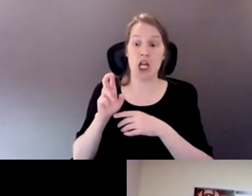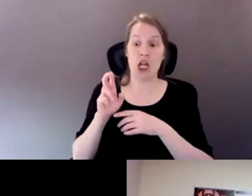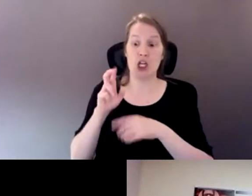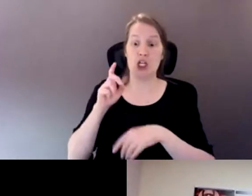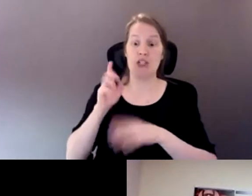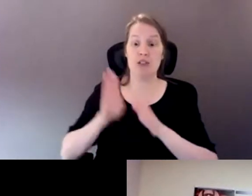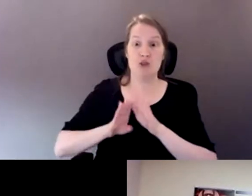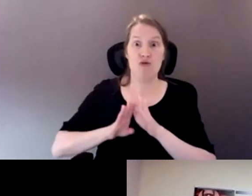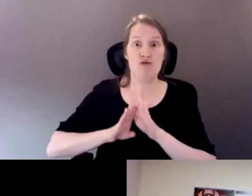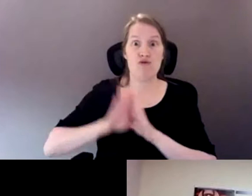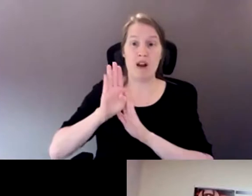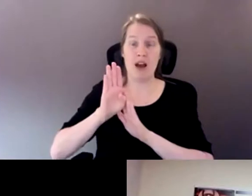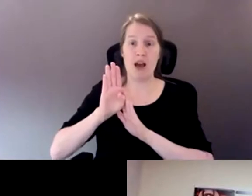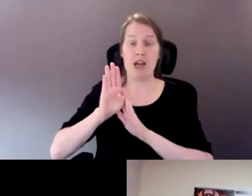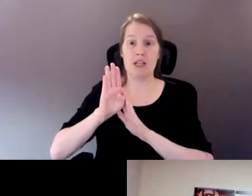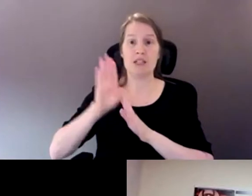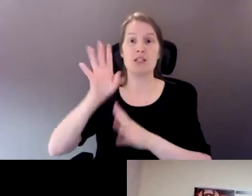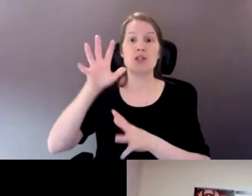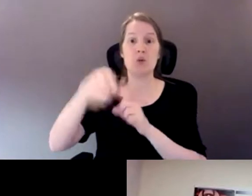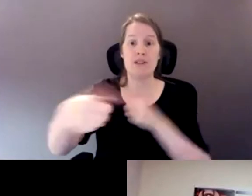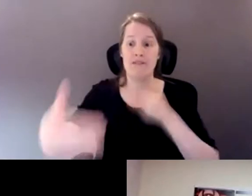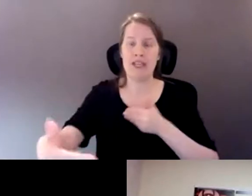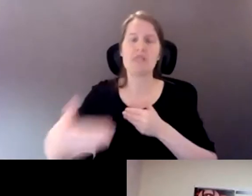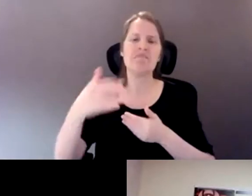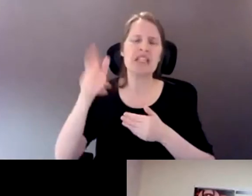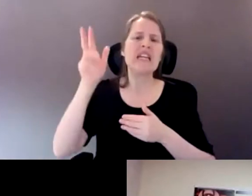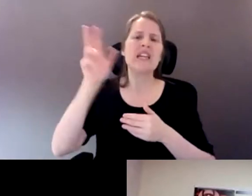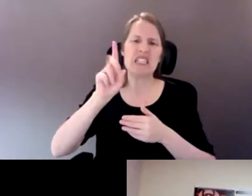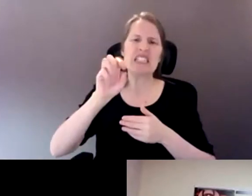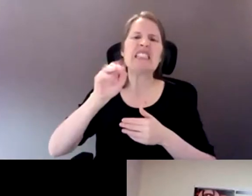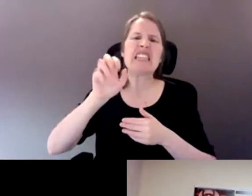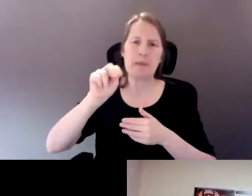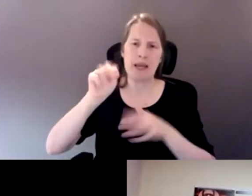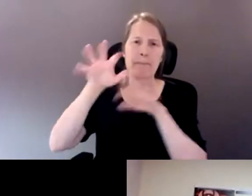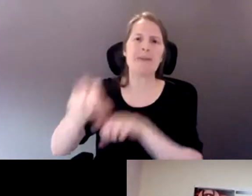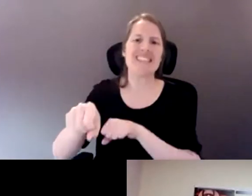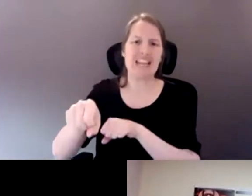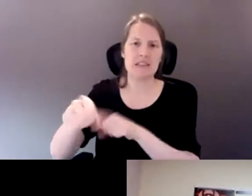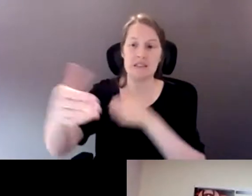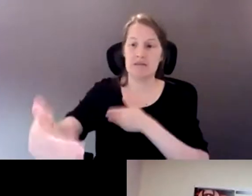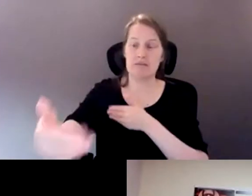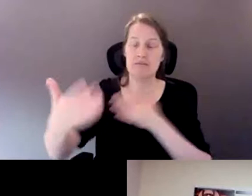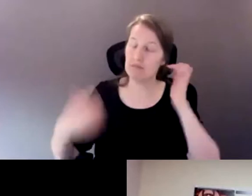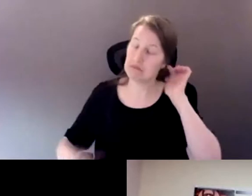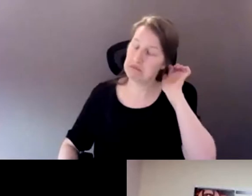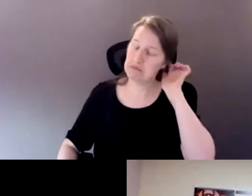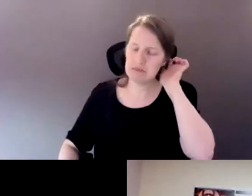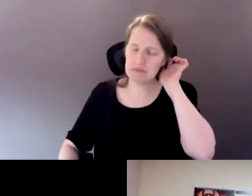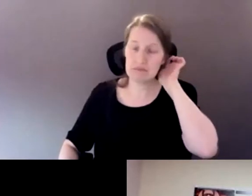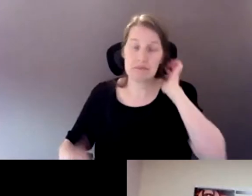defeat, Germany had been in a collective demonic possession. And that may be, but I would say